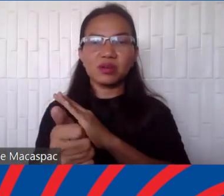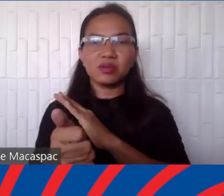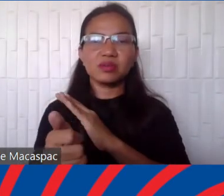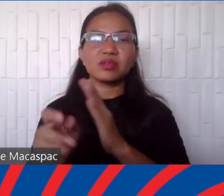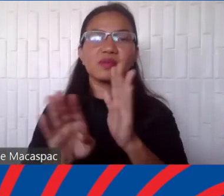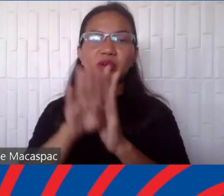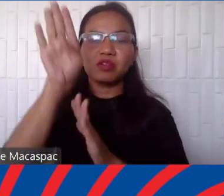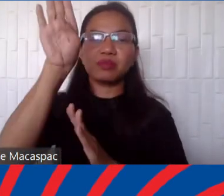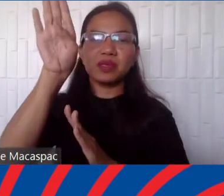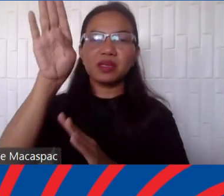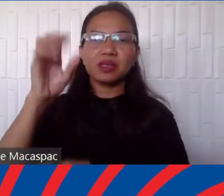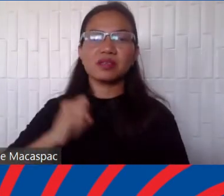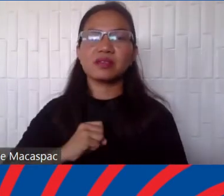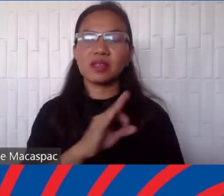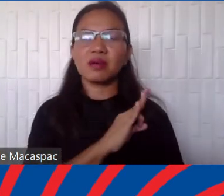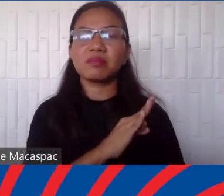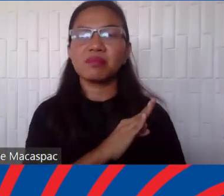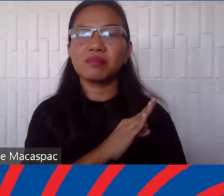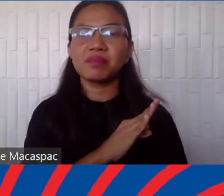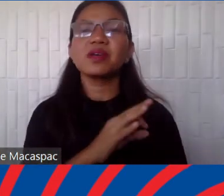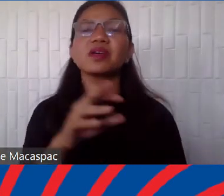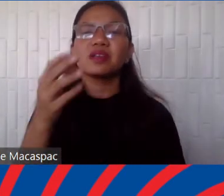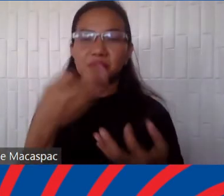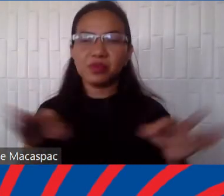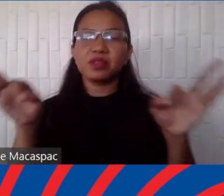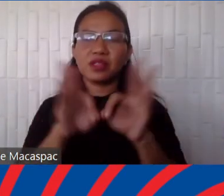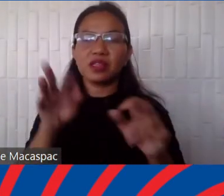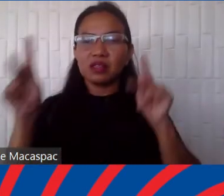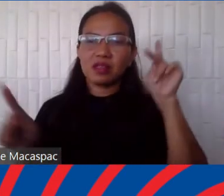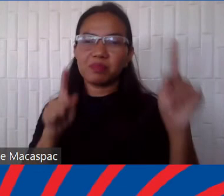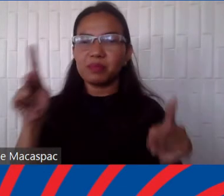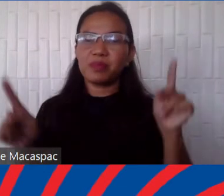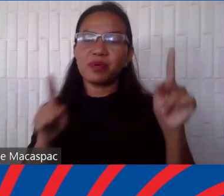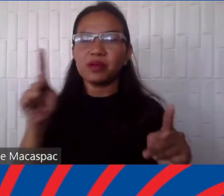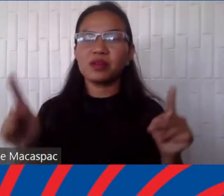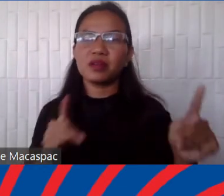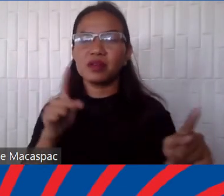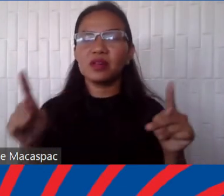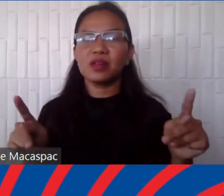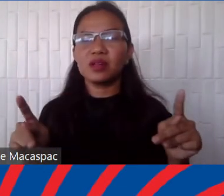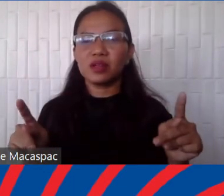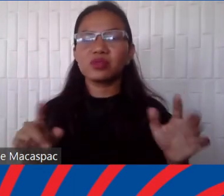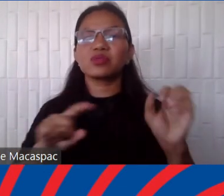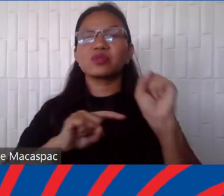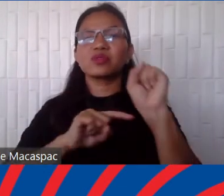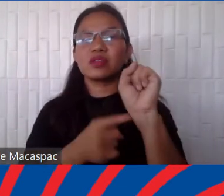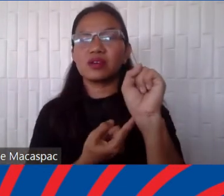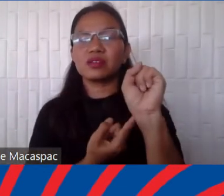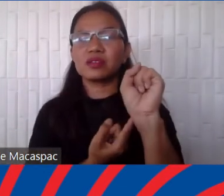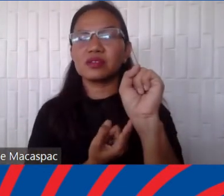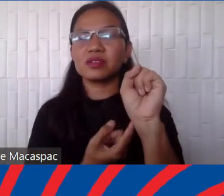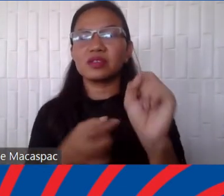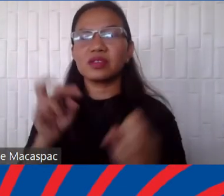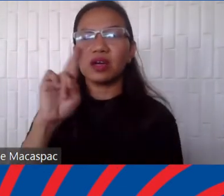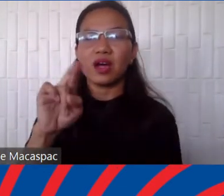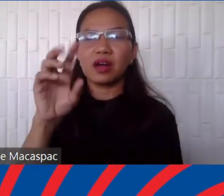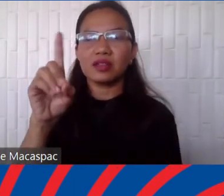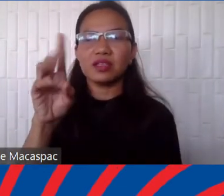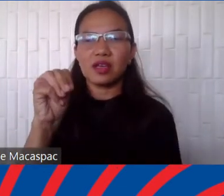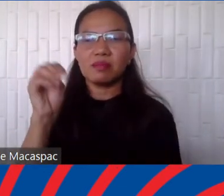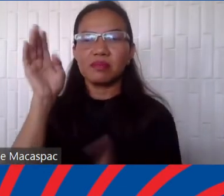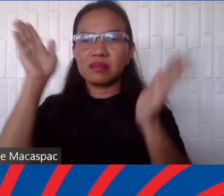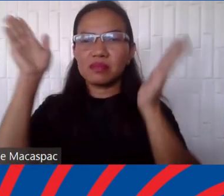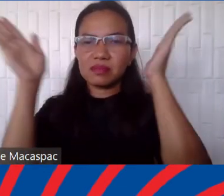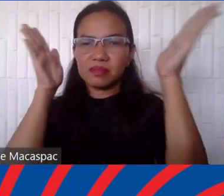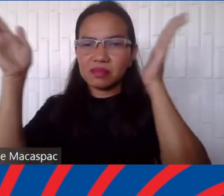important resource really is the people, no, for in order for you to start your RDM services.